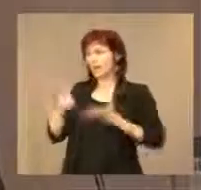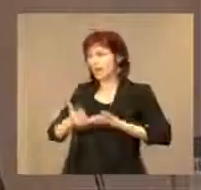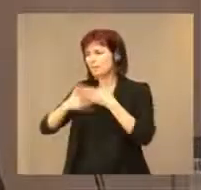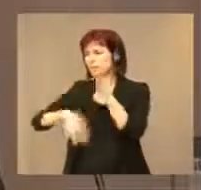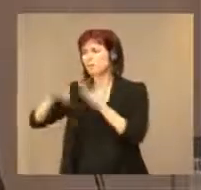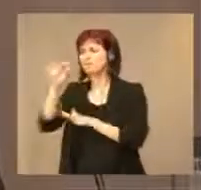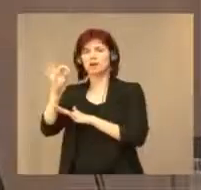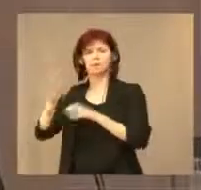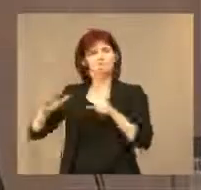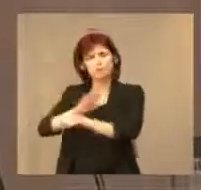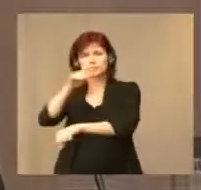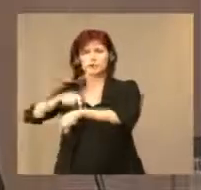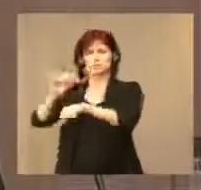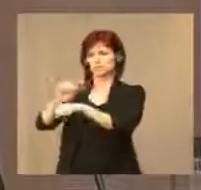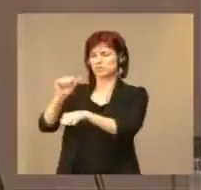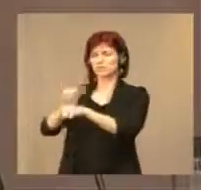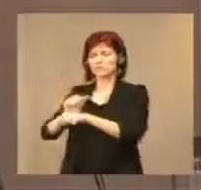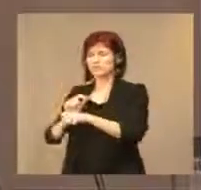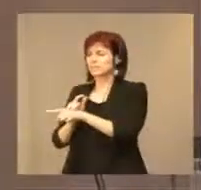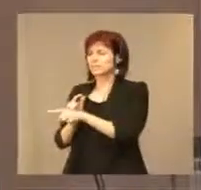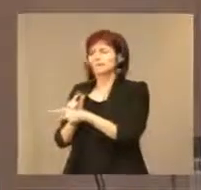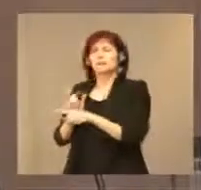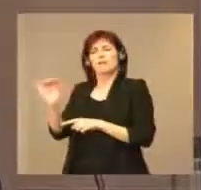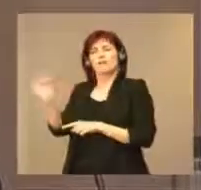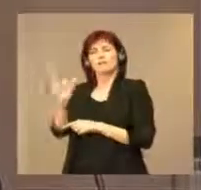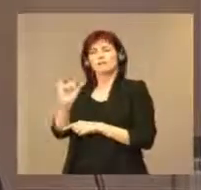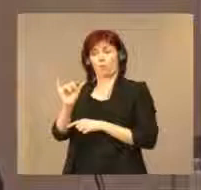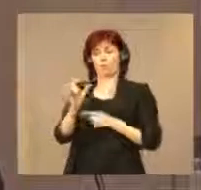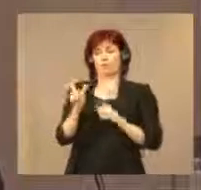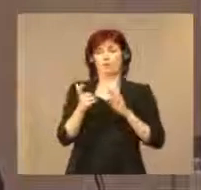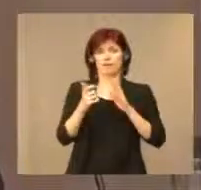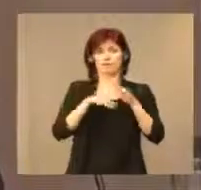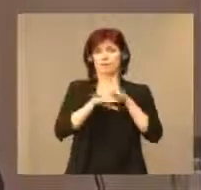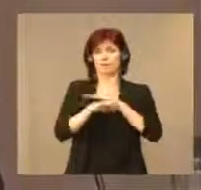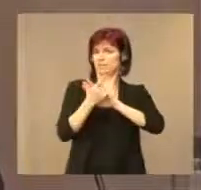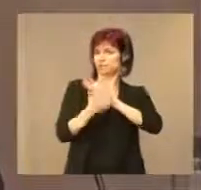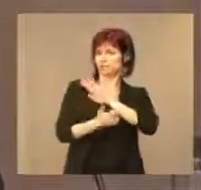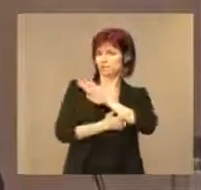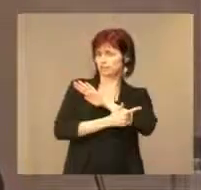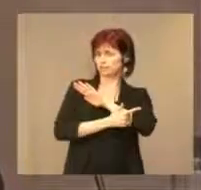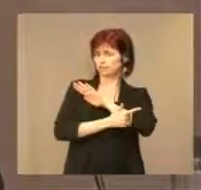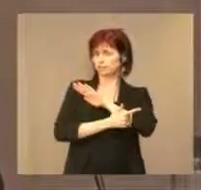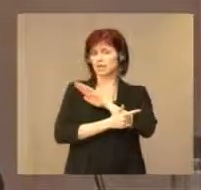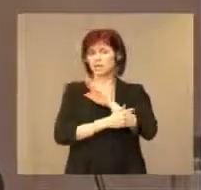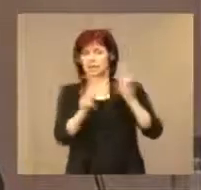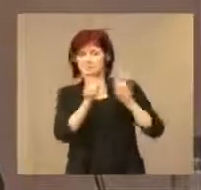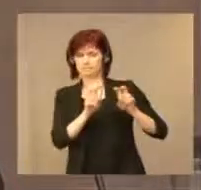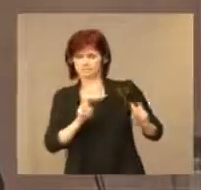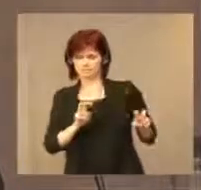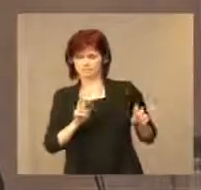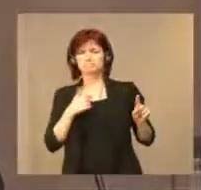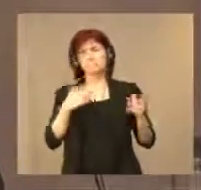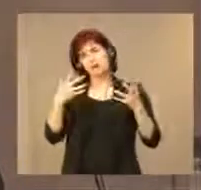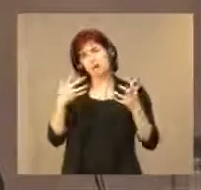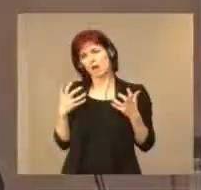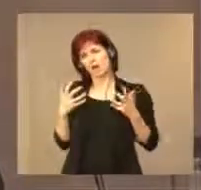gain full-time employment. In reviewing the accessibility legislation, the focus of my discussion will center on